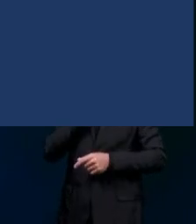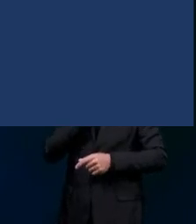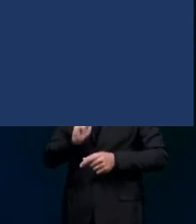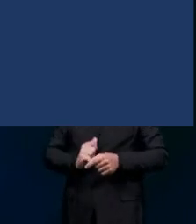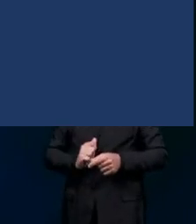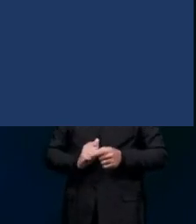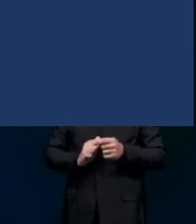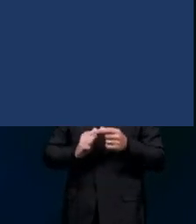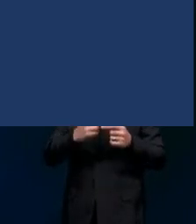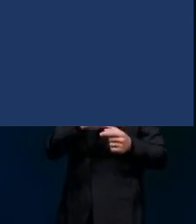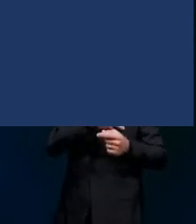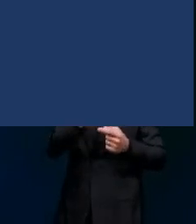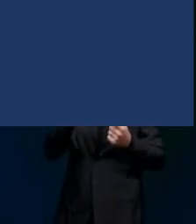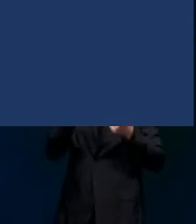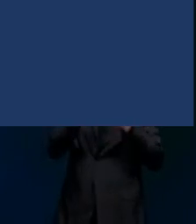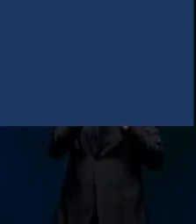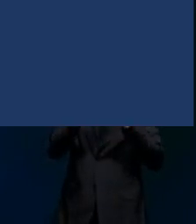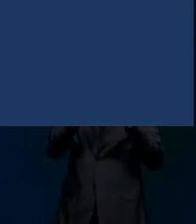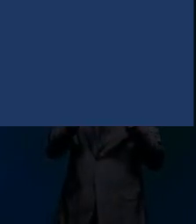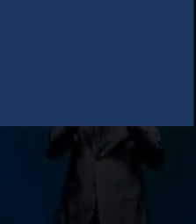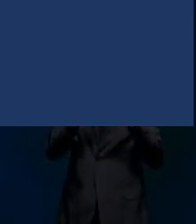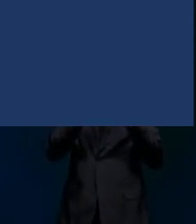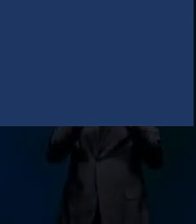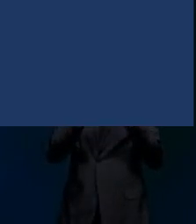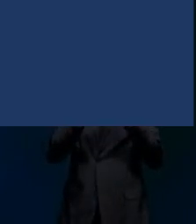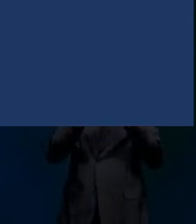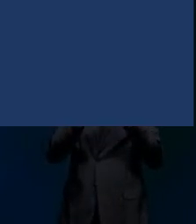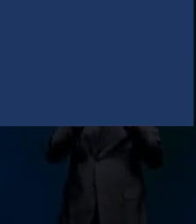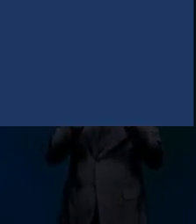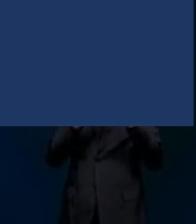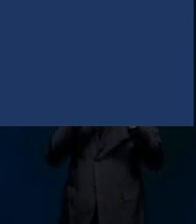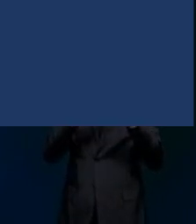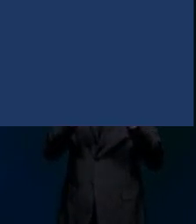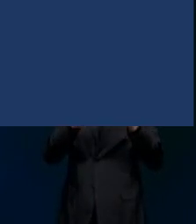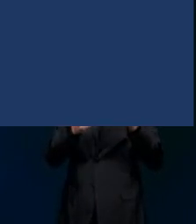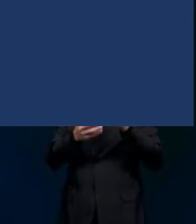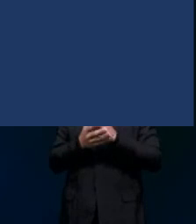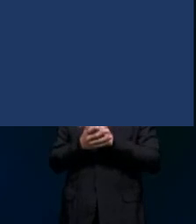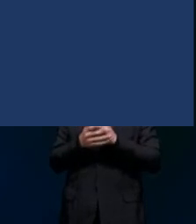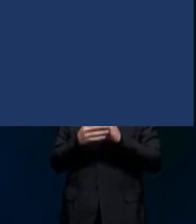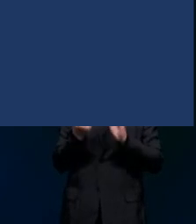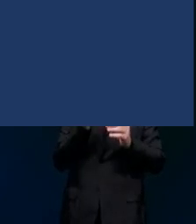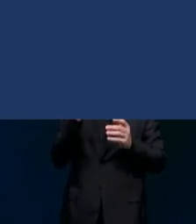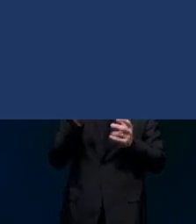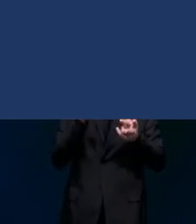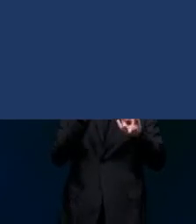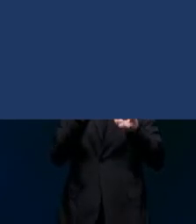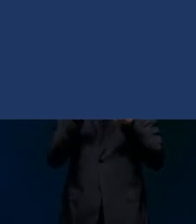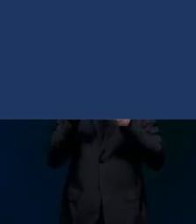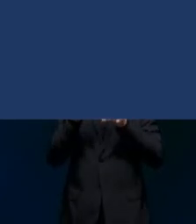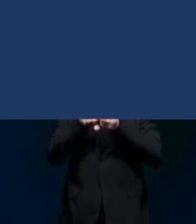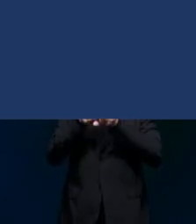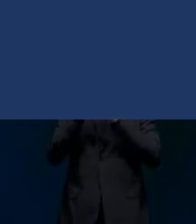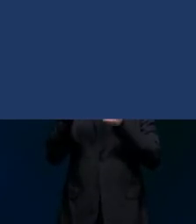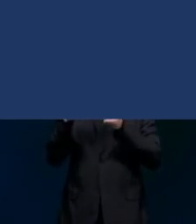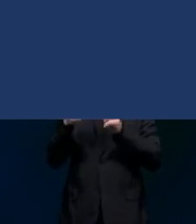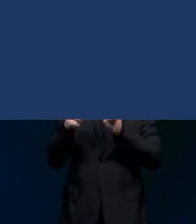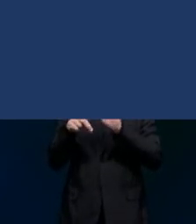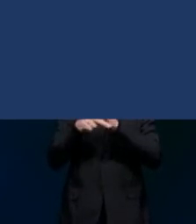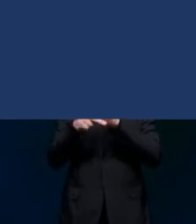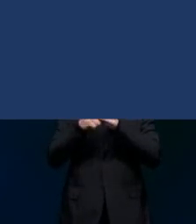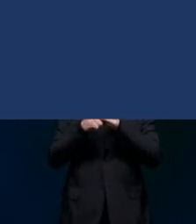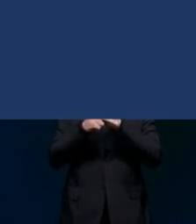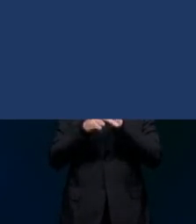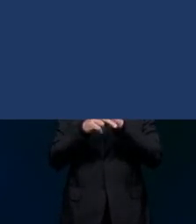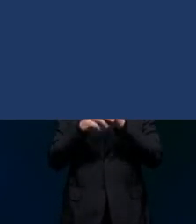son, Nadab, Abihu, Eleazar, and Ithamar." We can find an example of the high